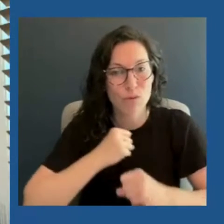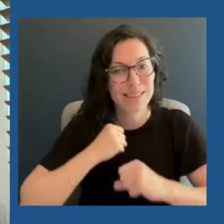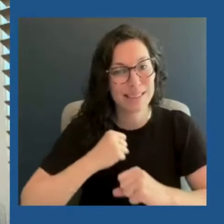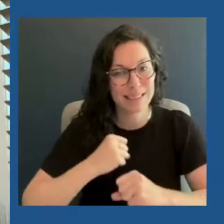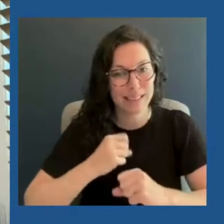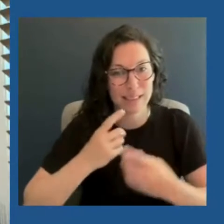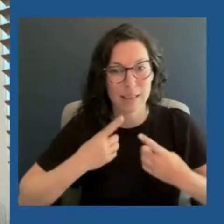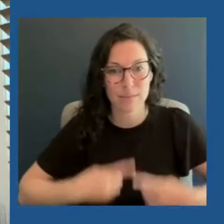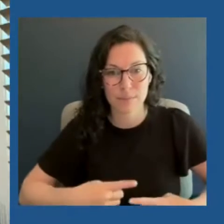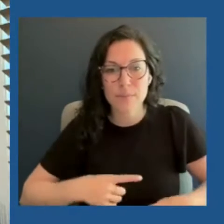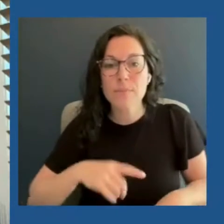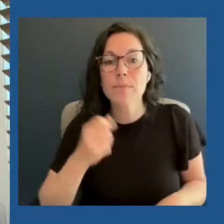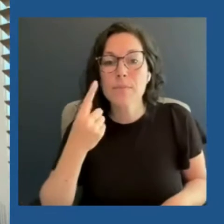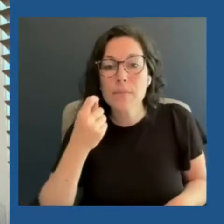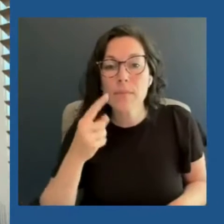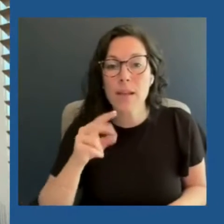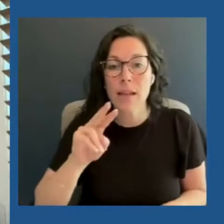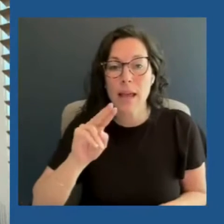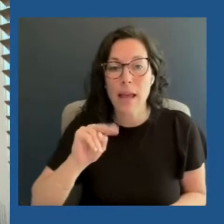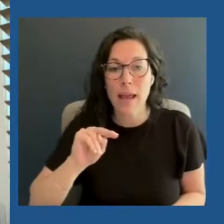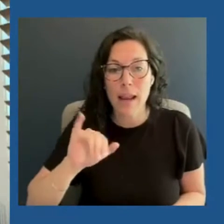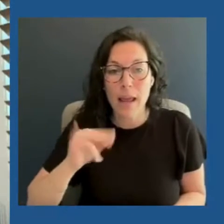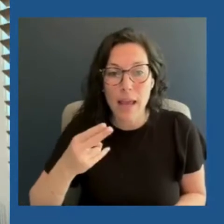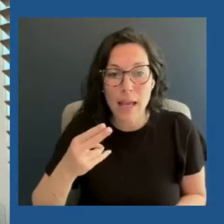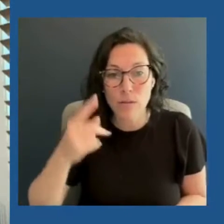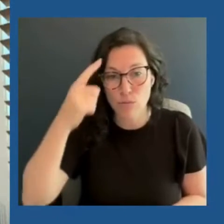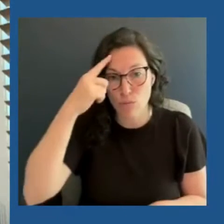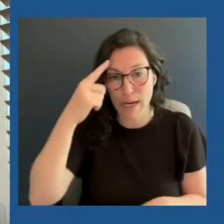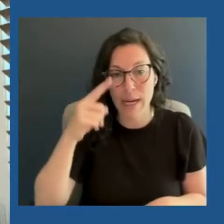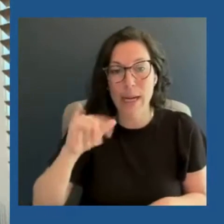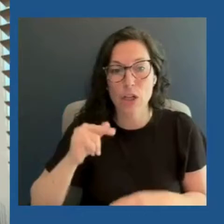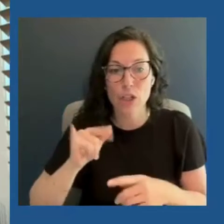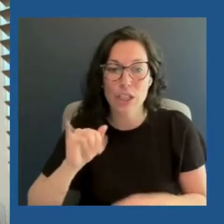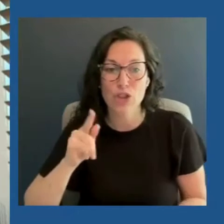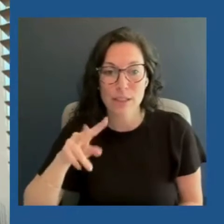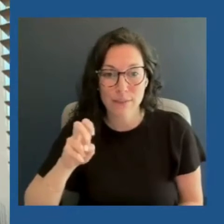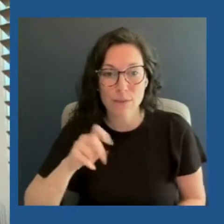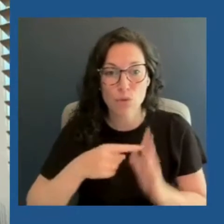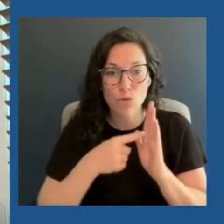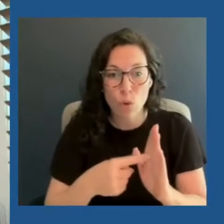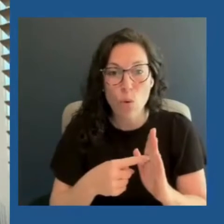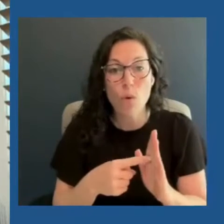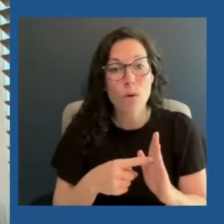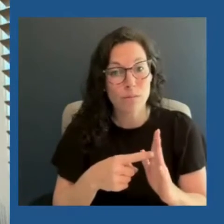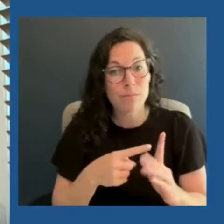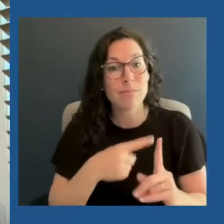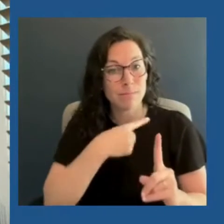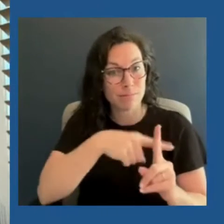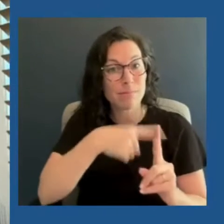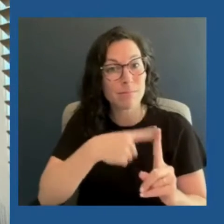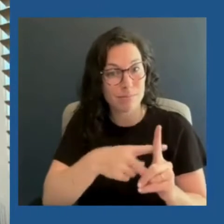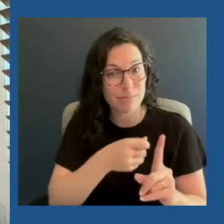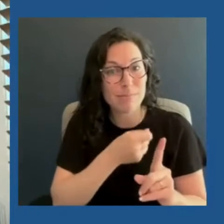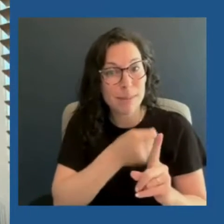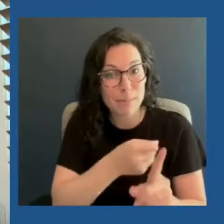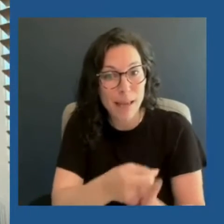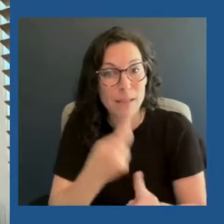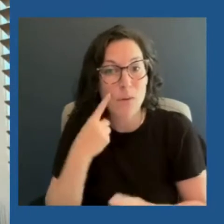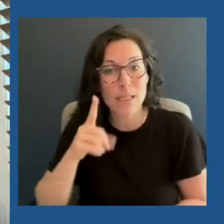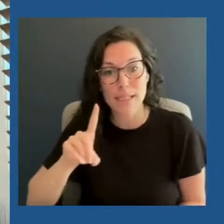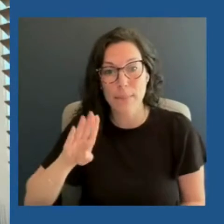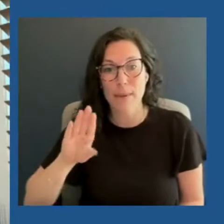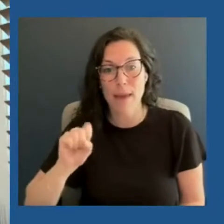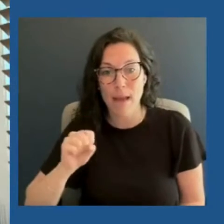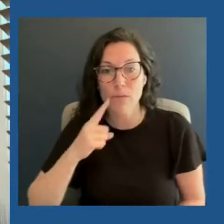Initiative showed favorable effects of DBS in treating depressive symptoms. DBS remains an experimental treatment for depression, while